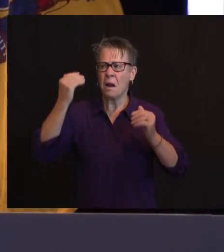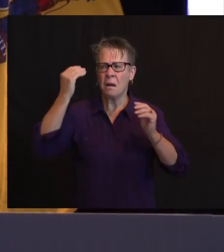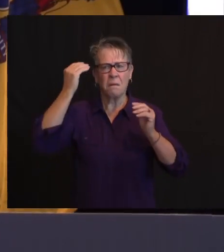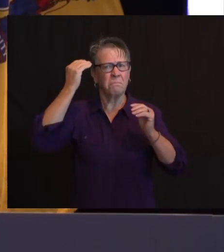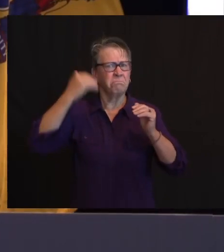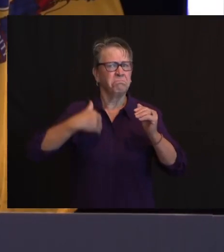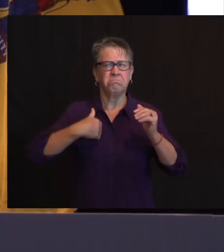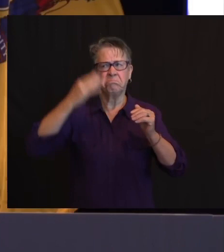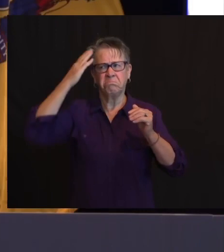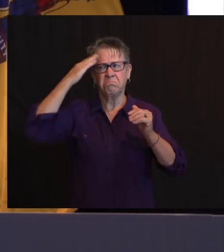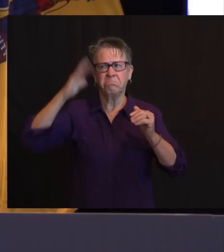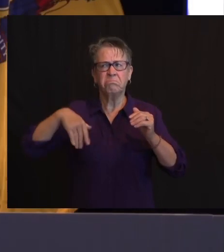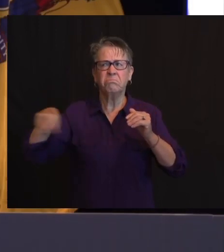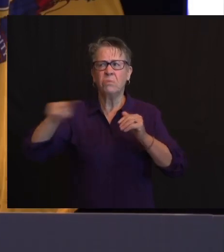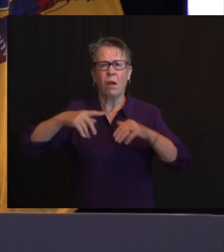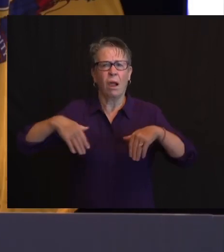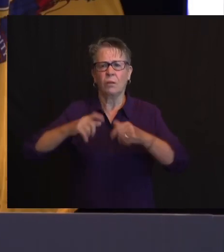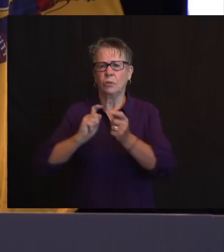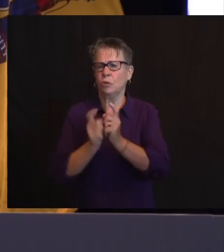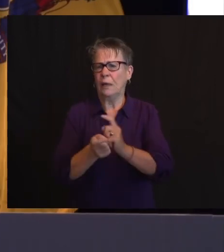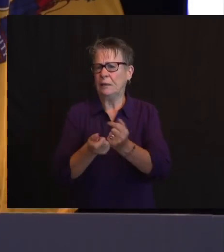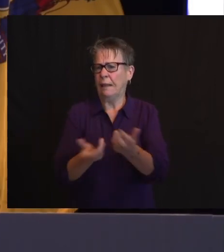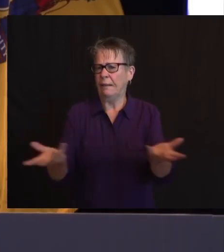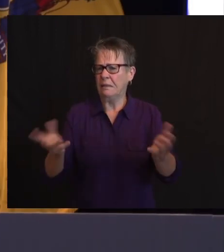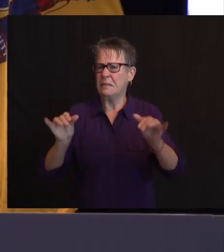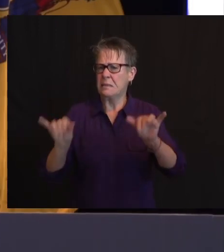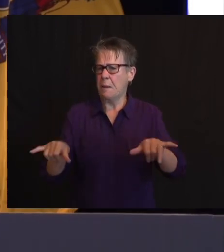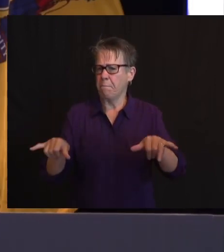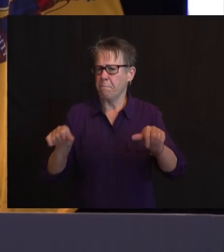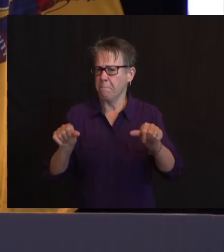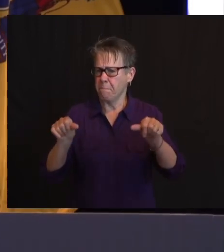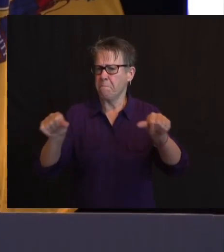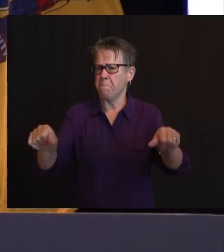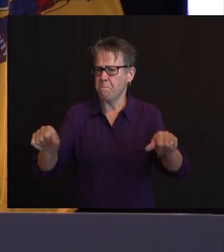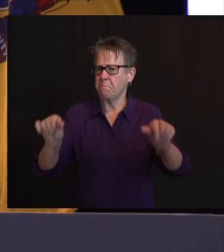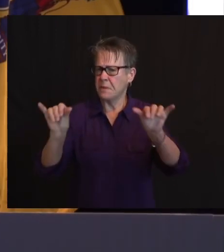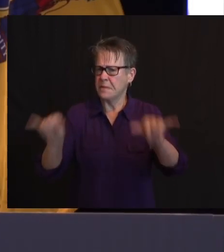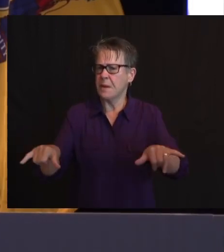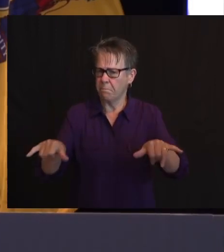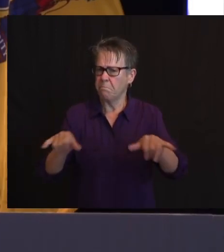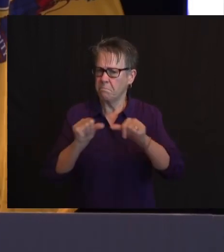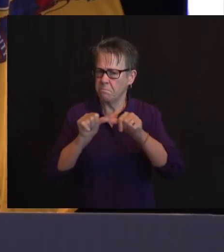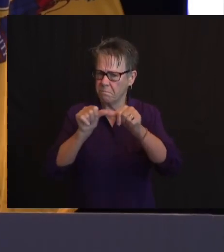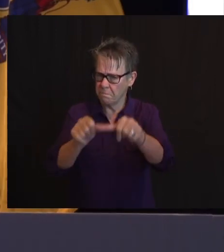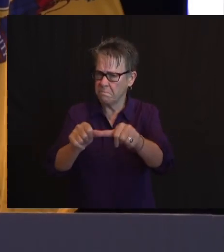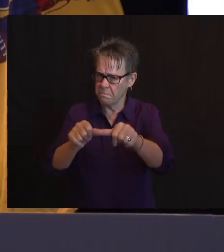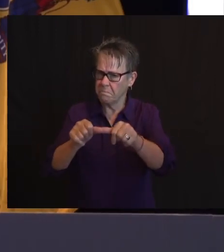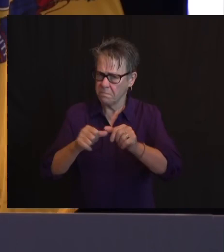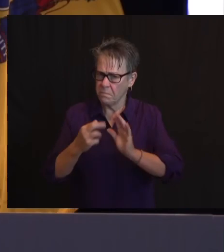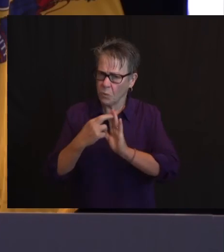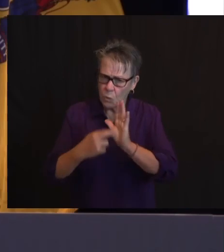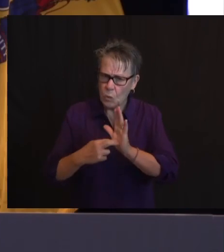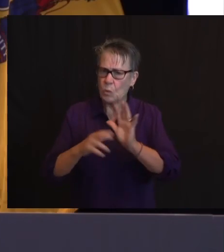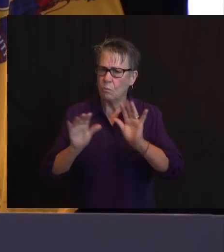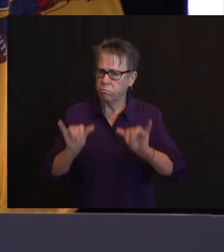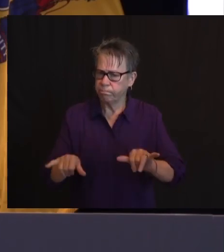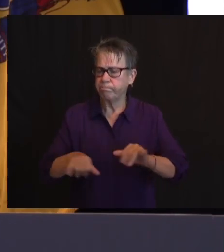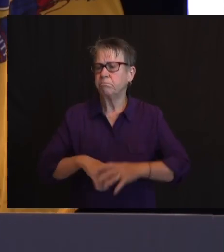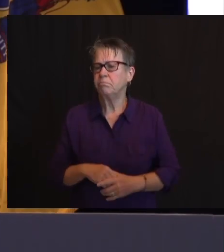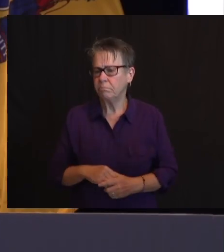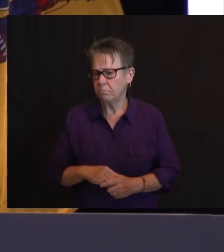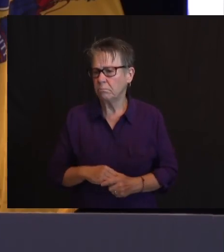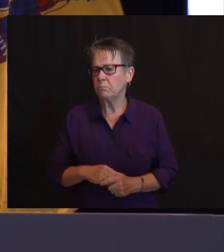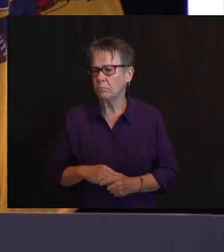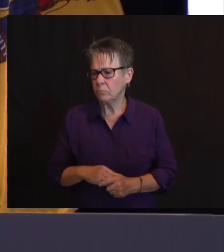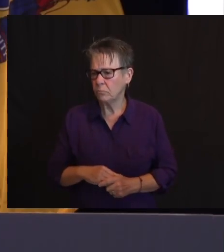outside, and the longer we can do that, the better. And I would say, secondly, we have to live our lives, right? So